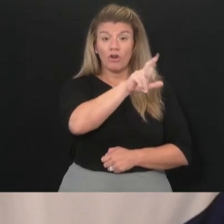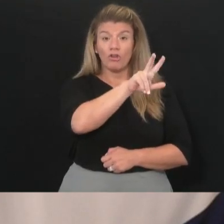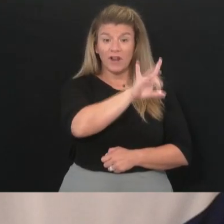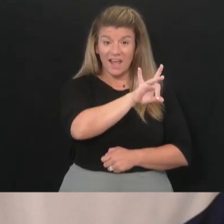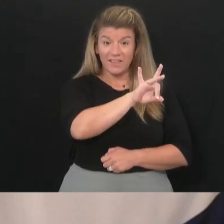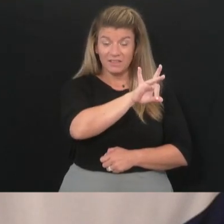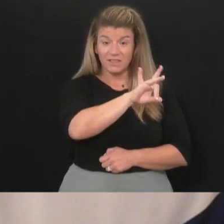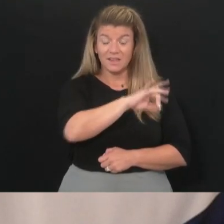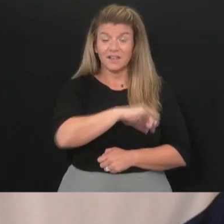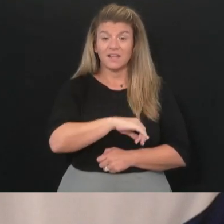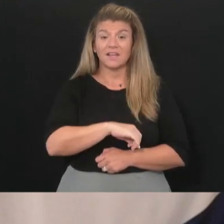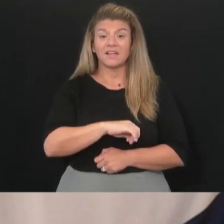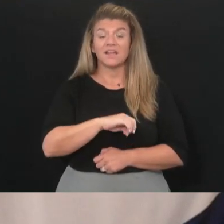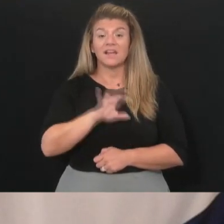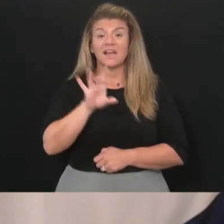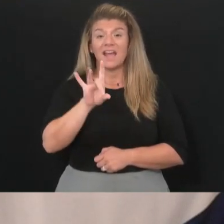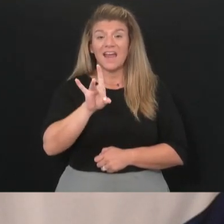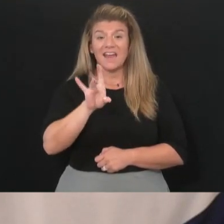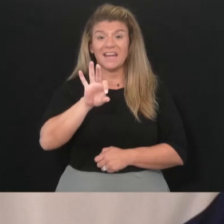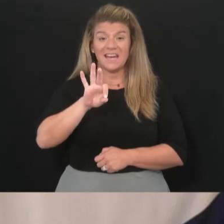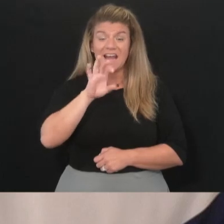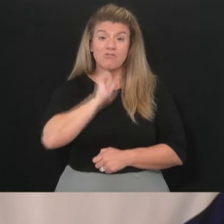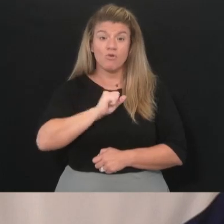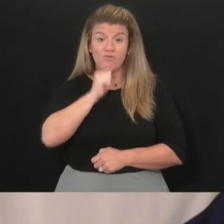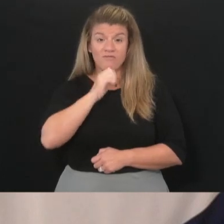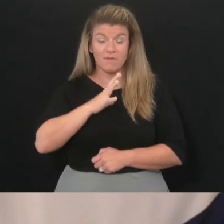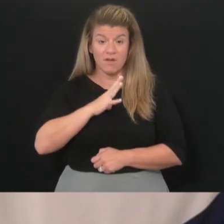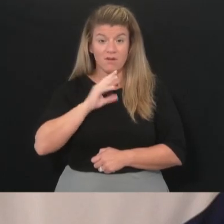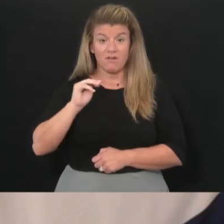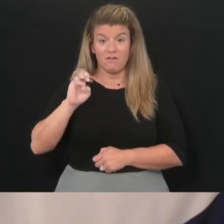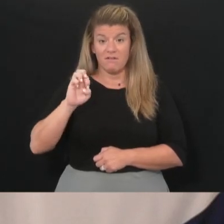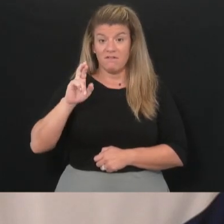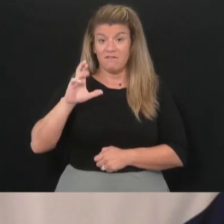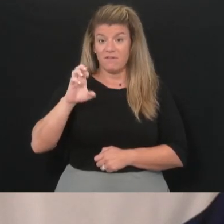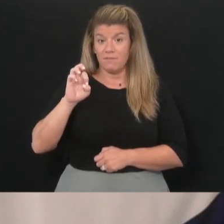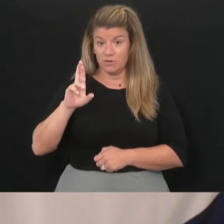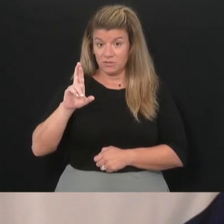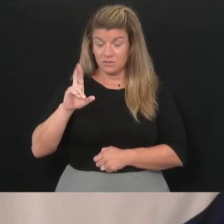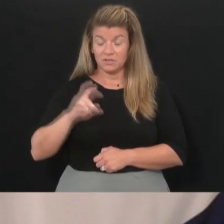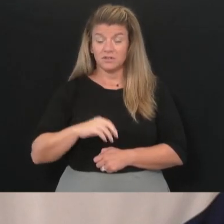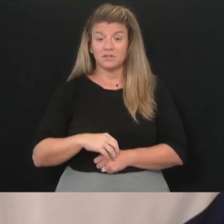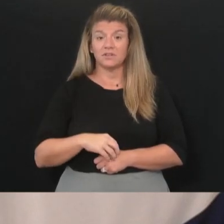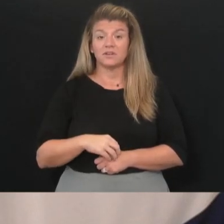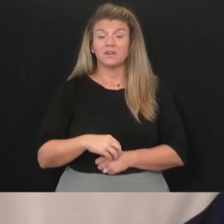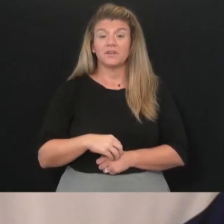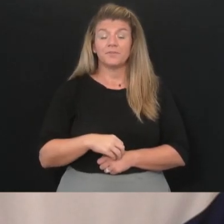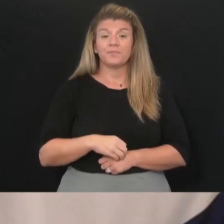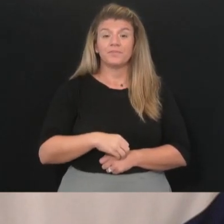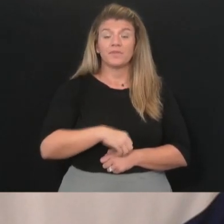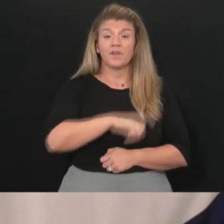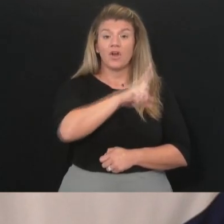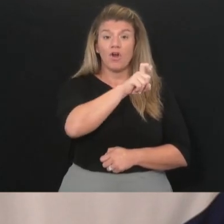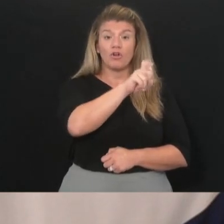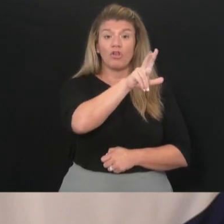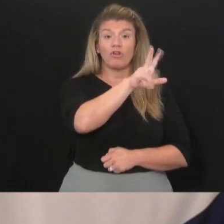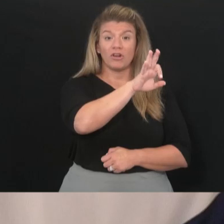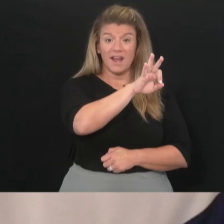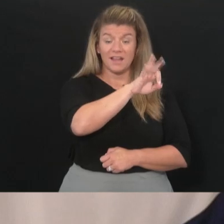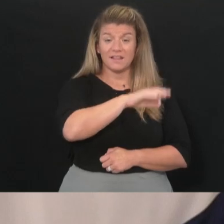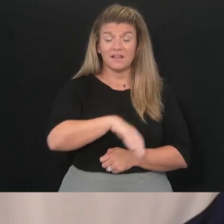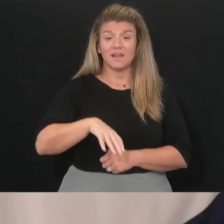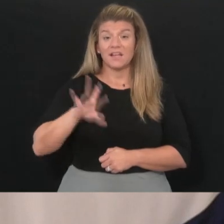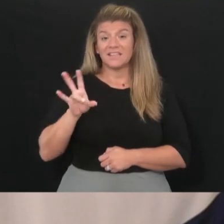138th death was an 89-year-old female from Mercer County. And the 139th death